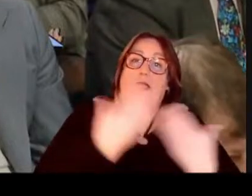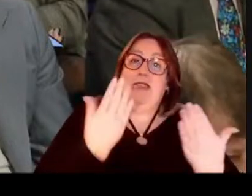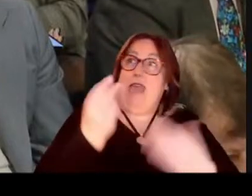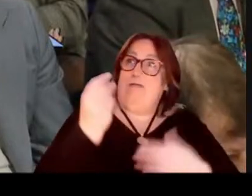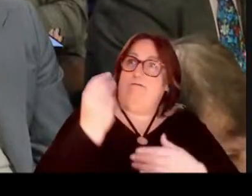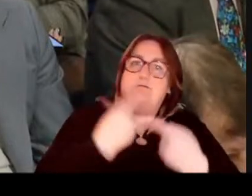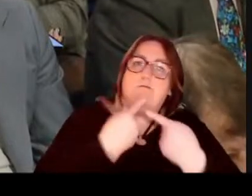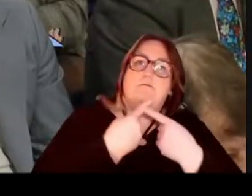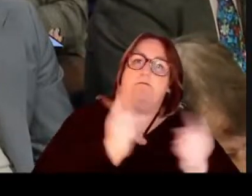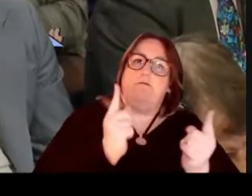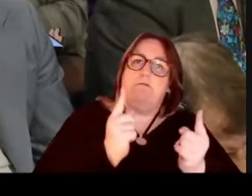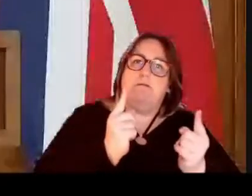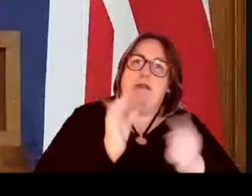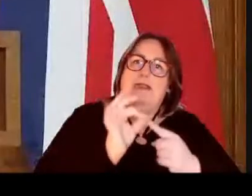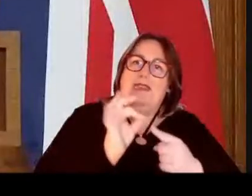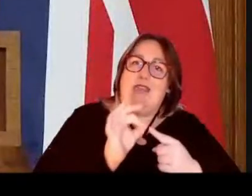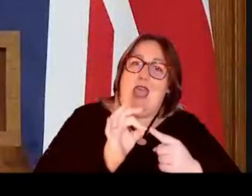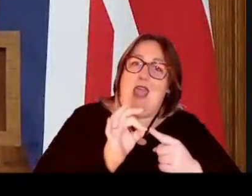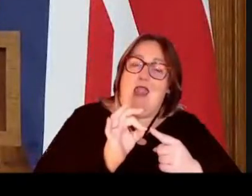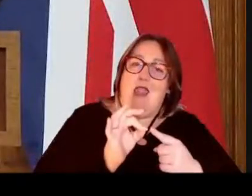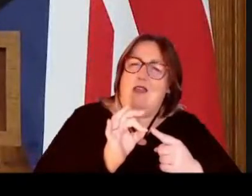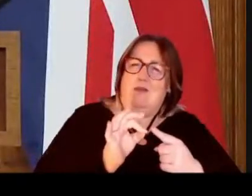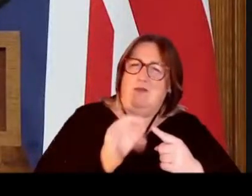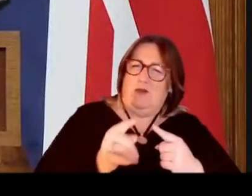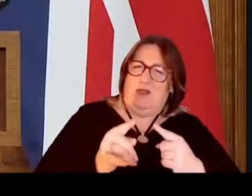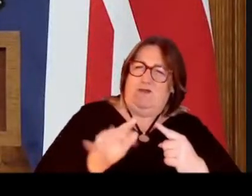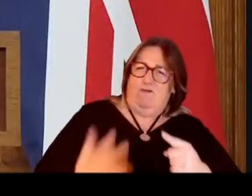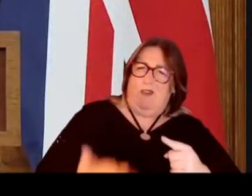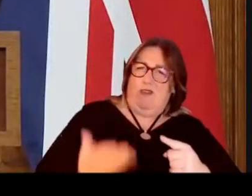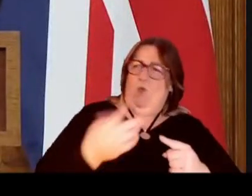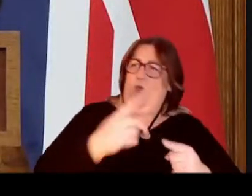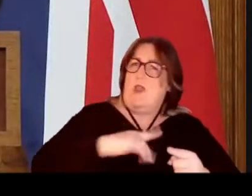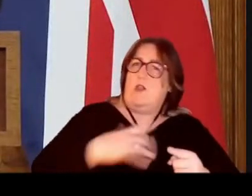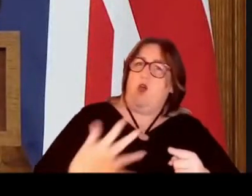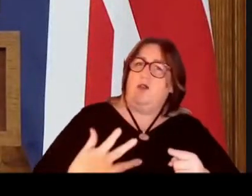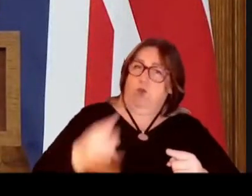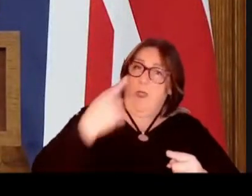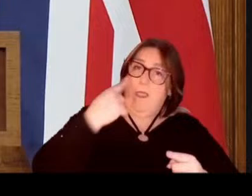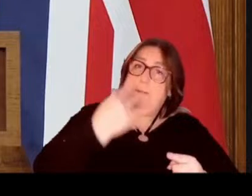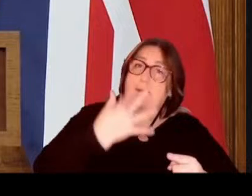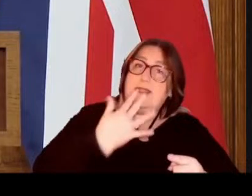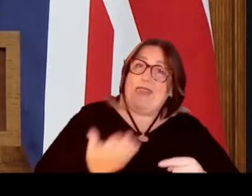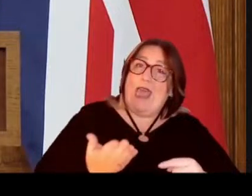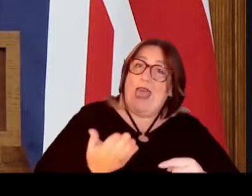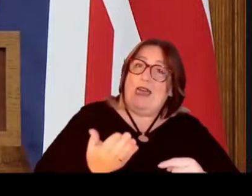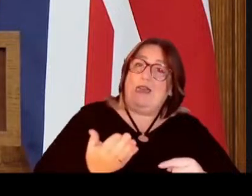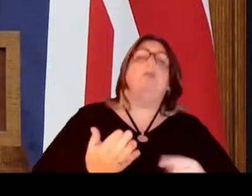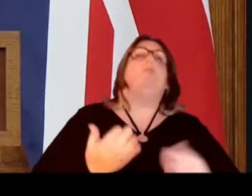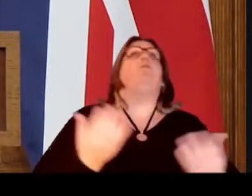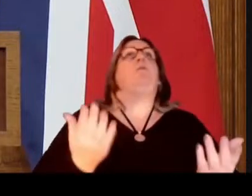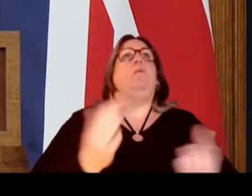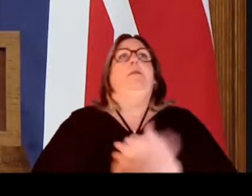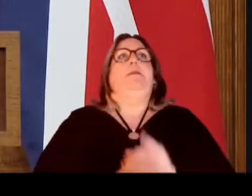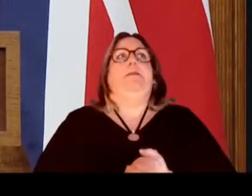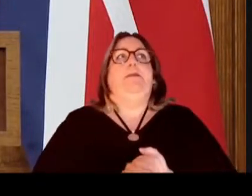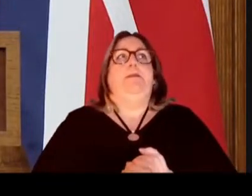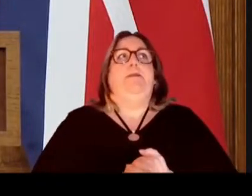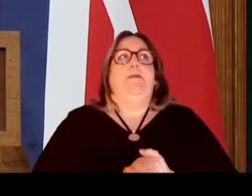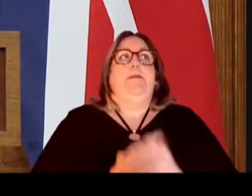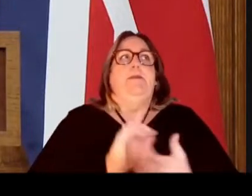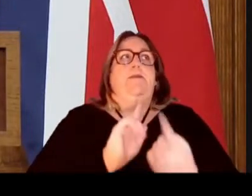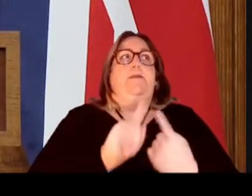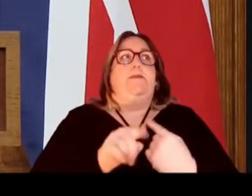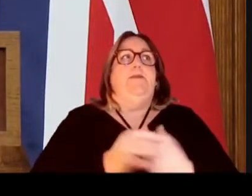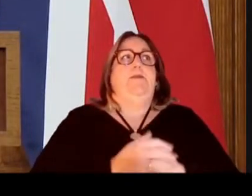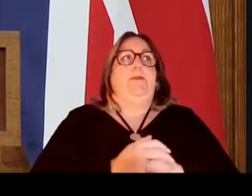detail then? Firstly, let me address part of your... Look, it is true that